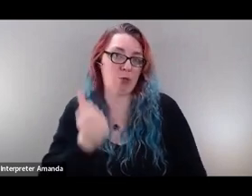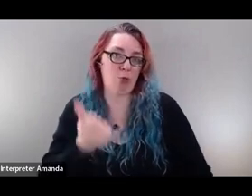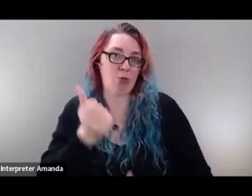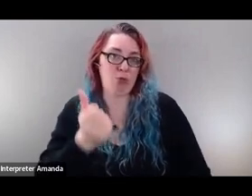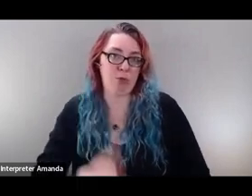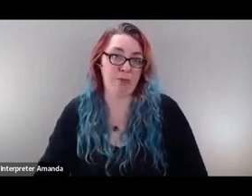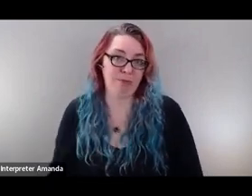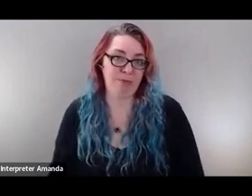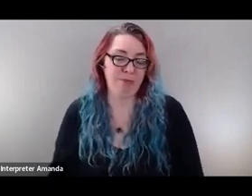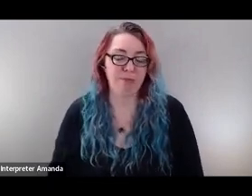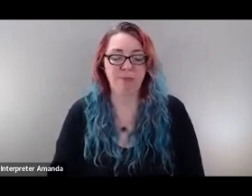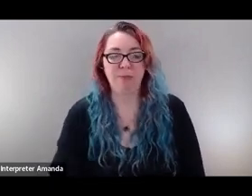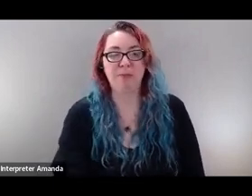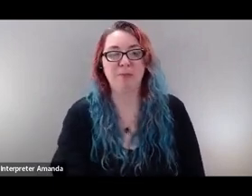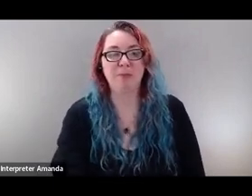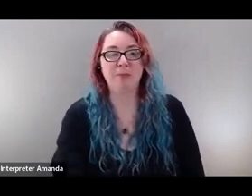So